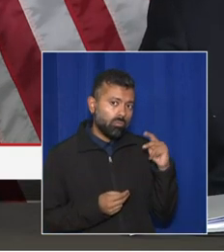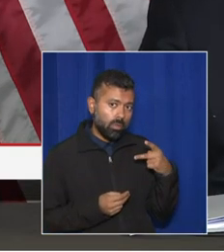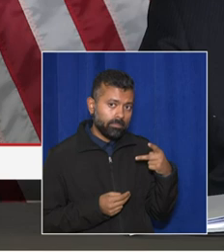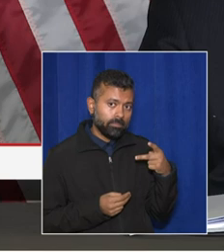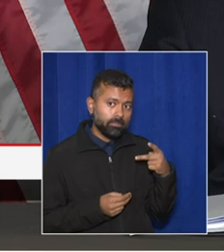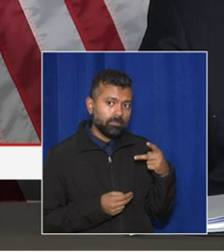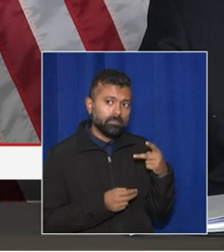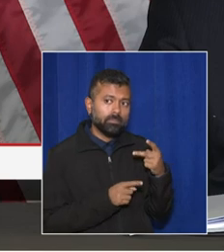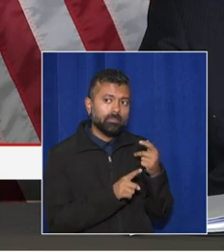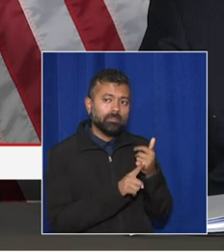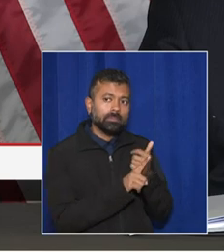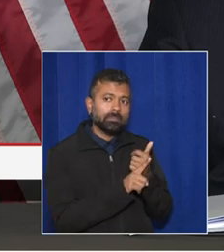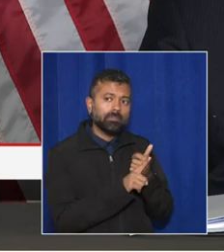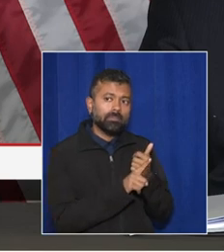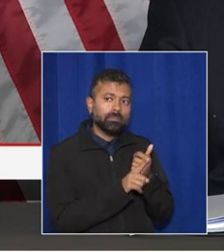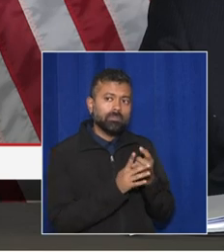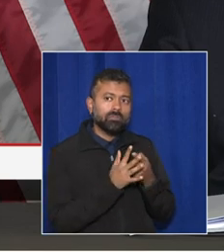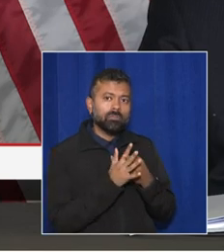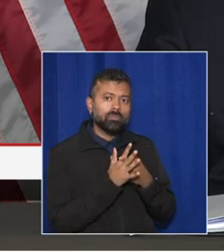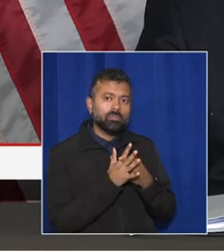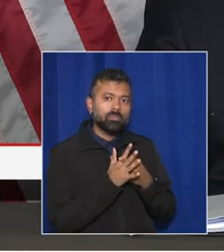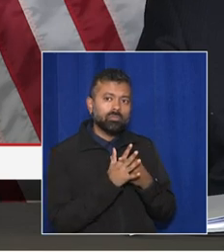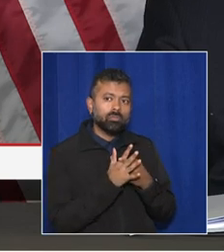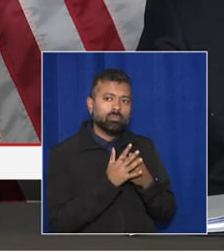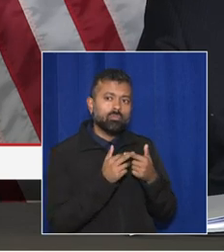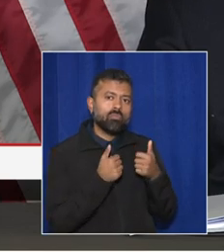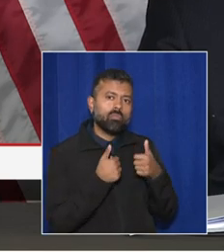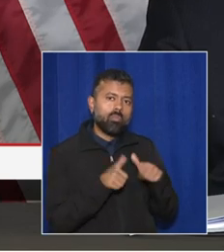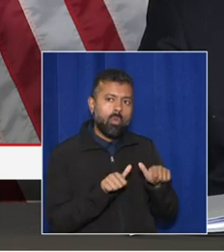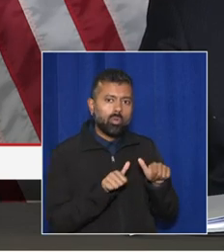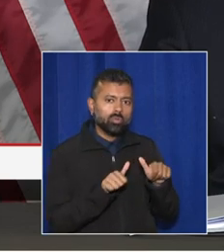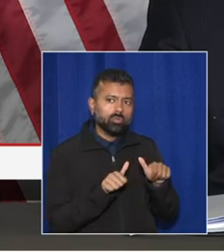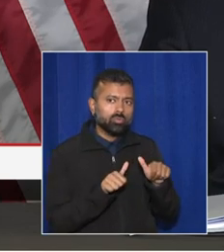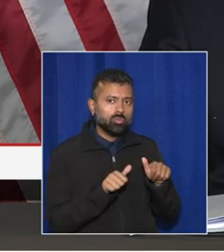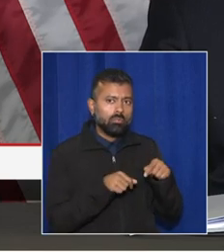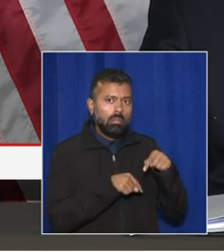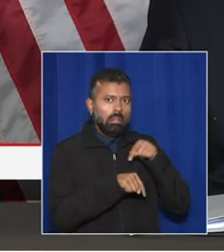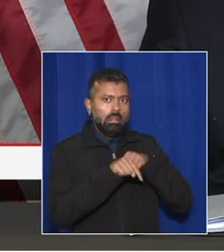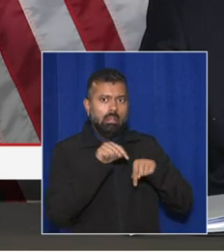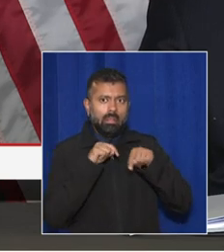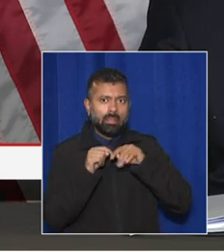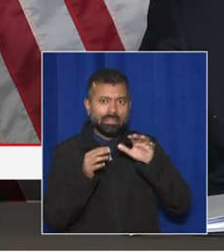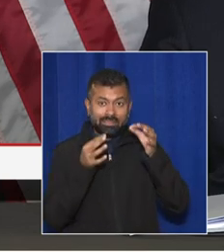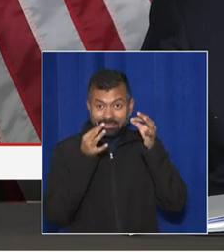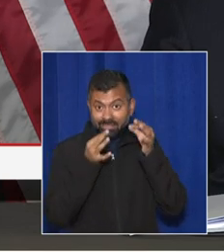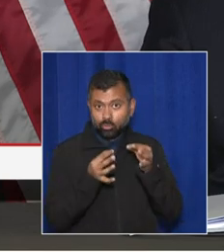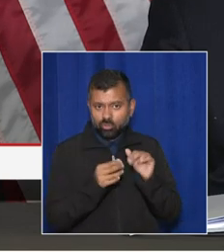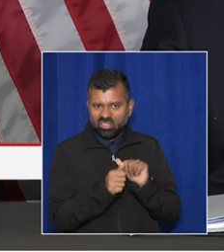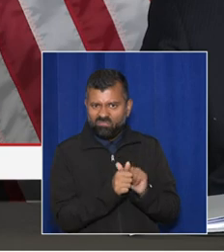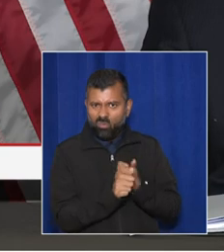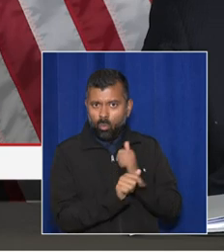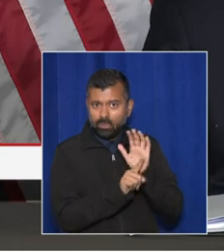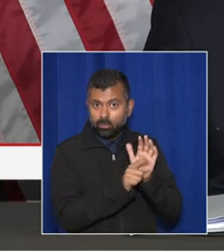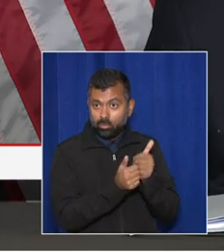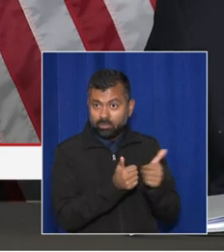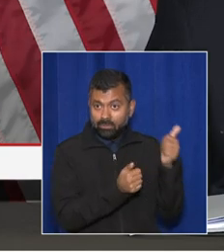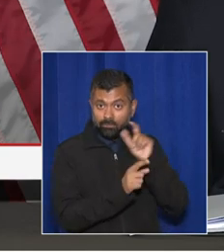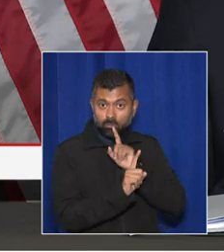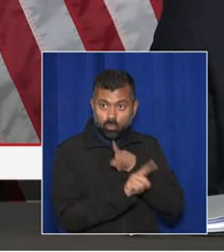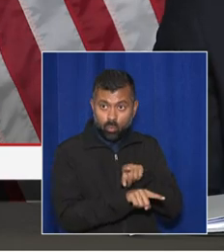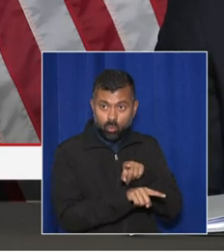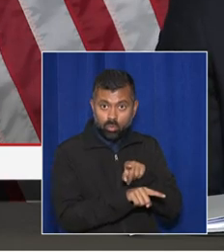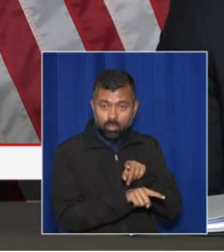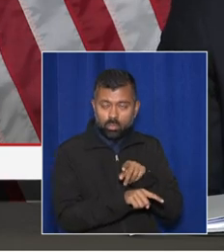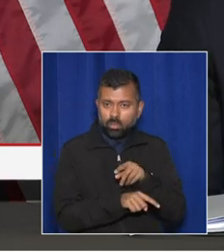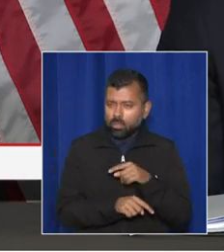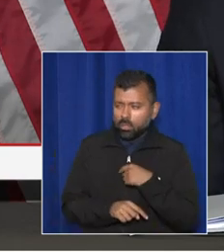and what, if you have any insight on what animated that decision. I didn't understand the first part of your question. Oh, I